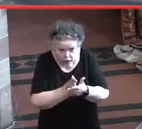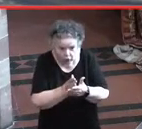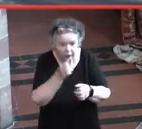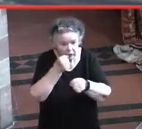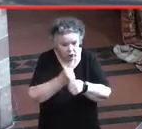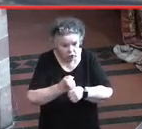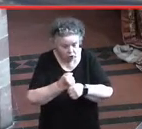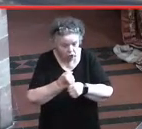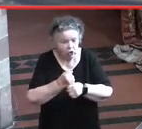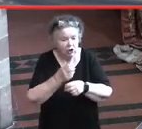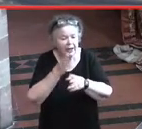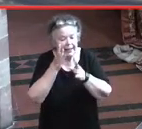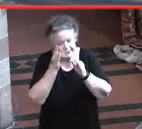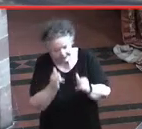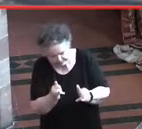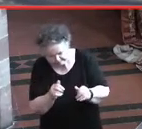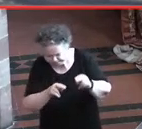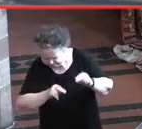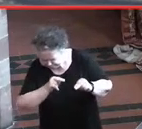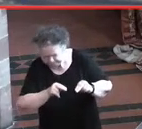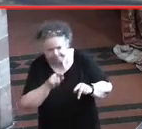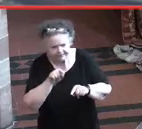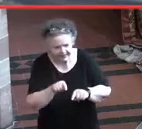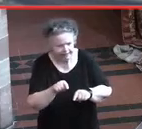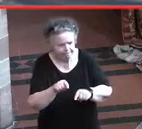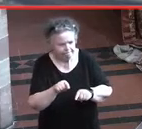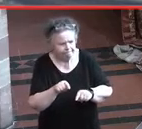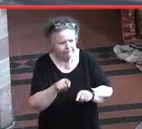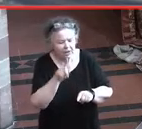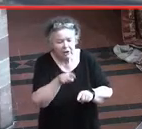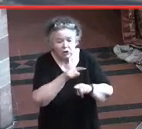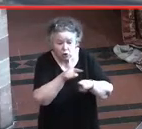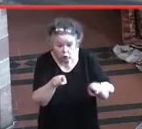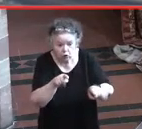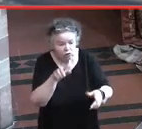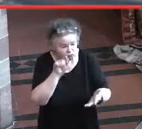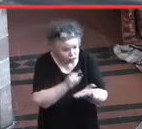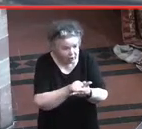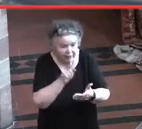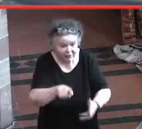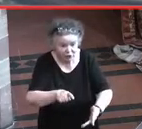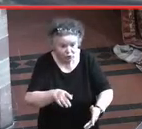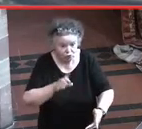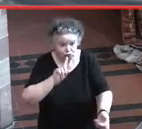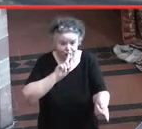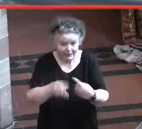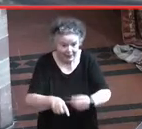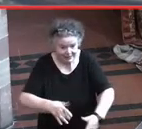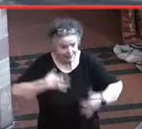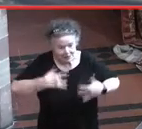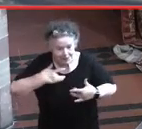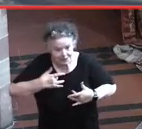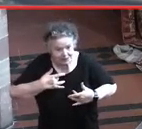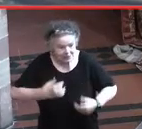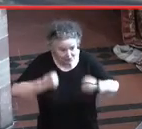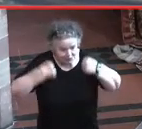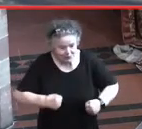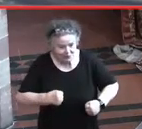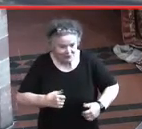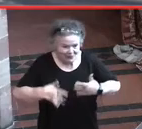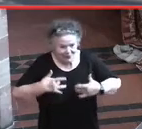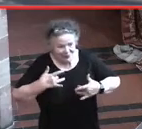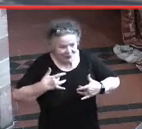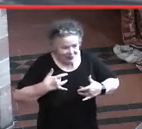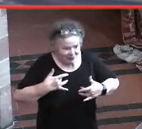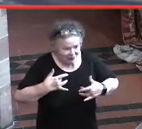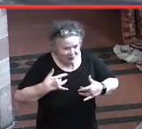has tested their call, and it's right that you respond with enthusiasm or robust energy.